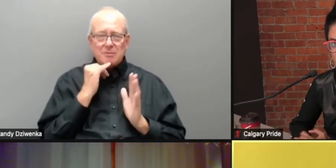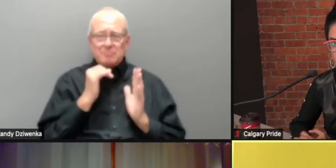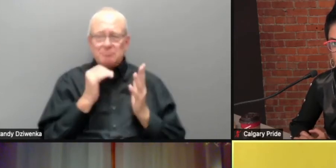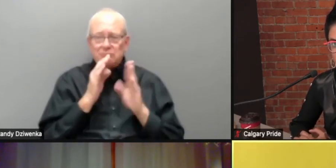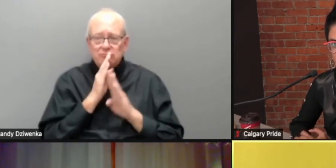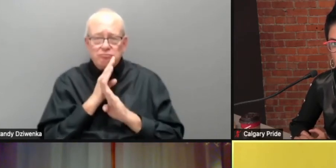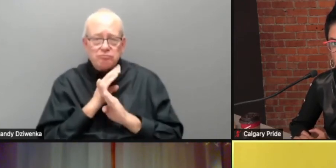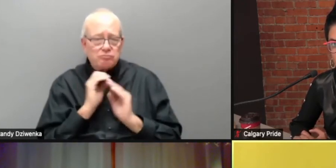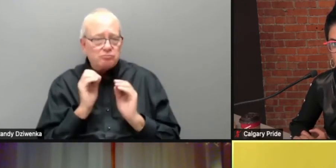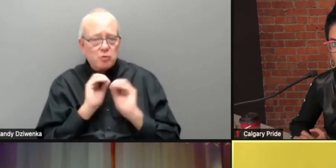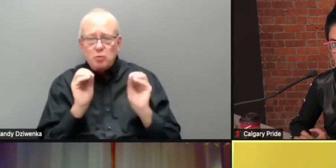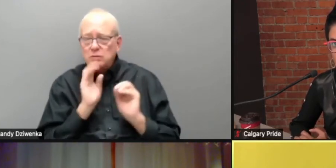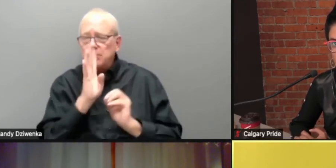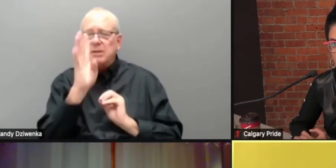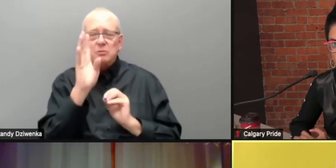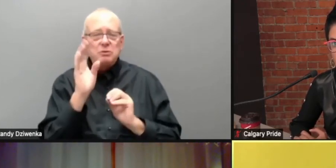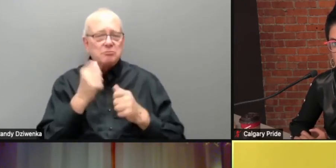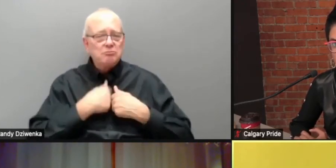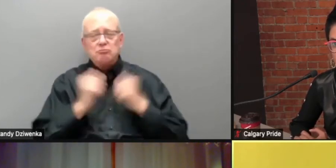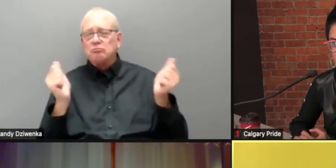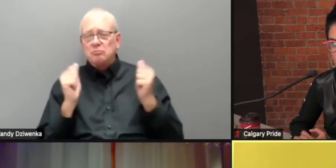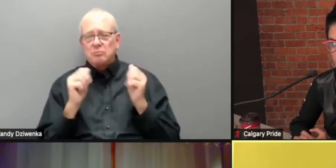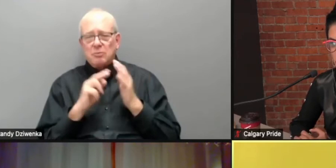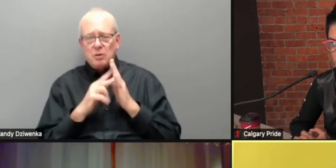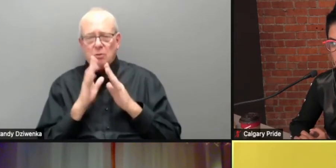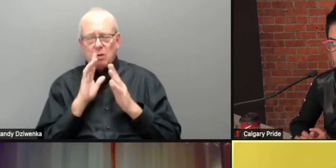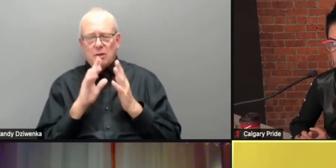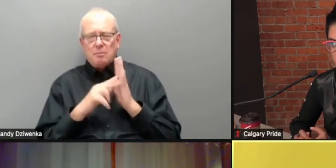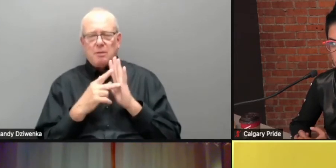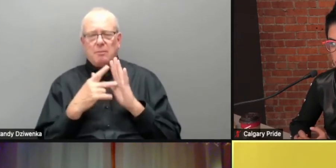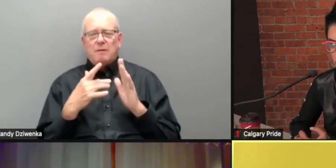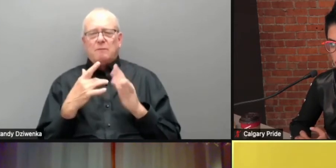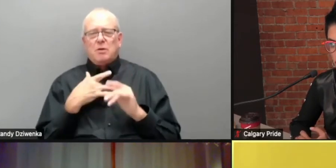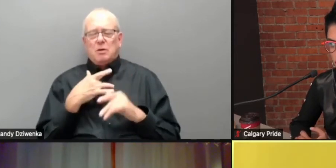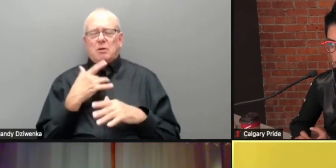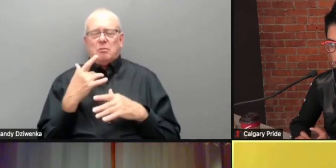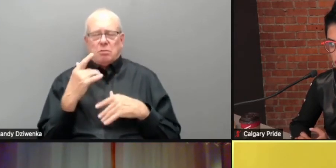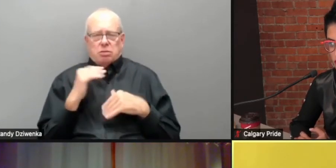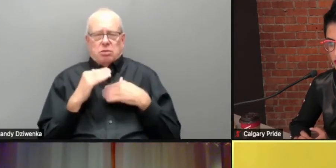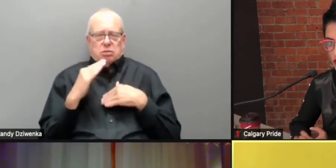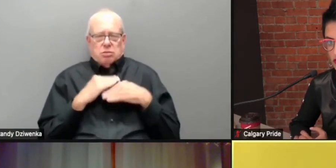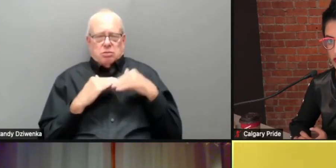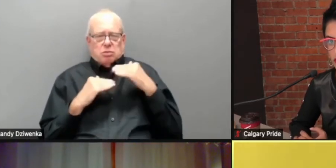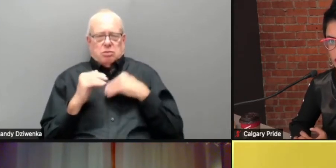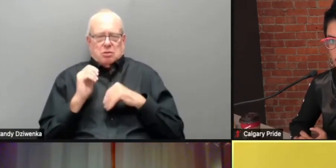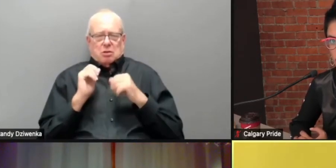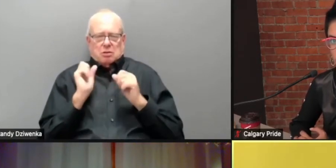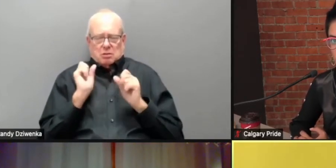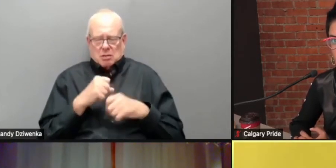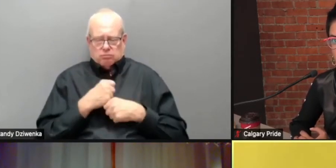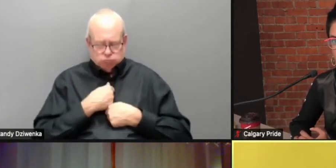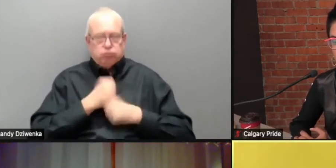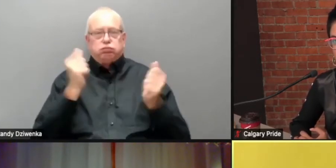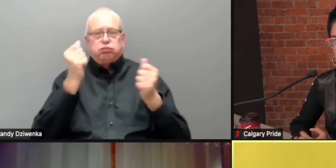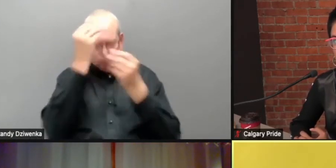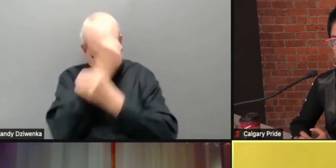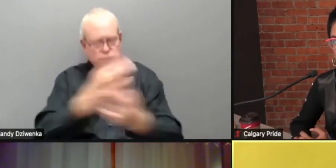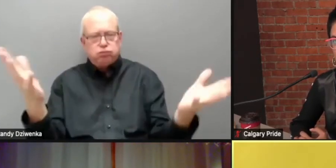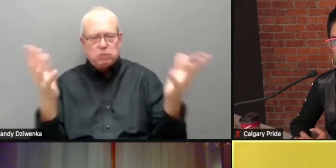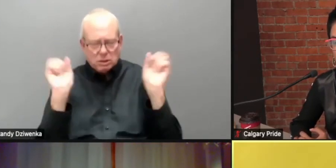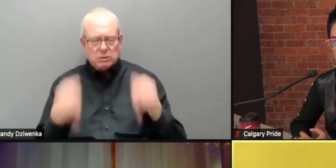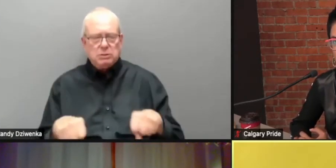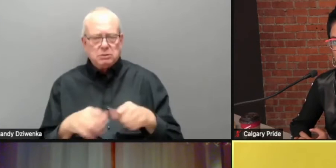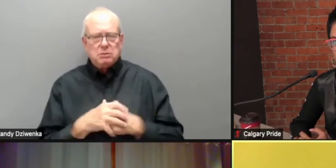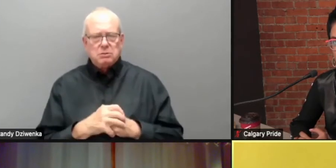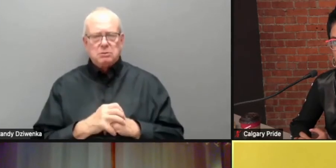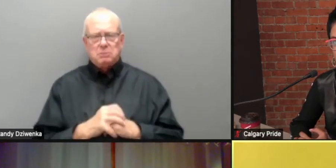and independent, and financially independent and empowered before we take the step of opening your mouth, because we have to realize that the moment